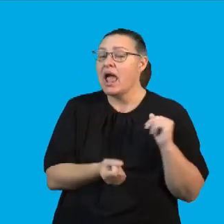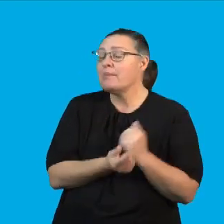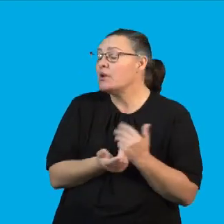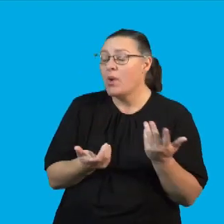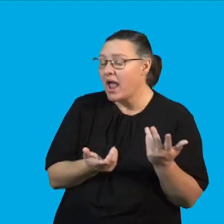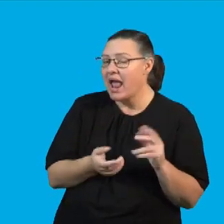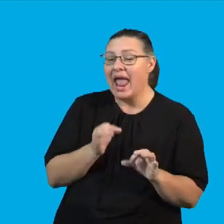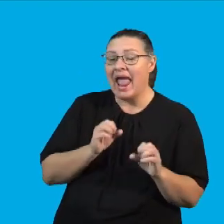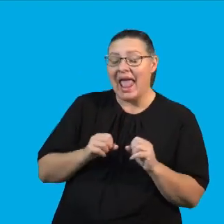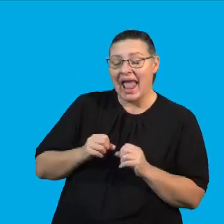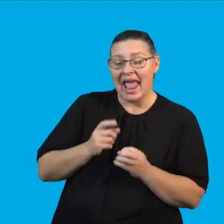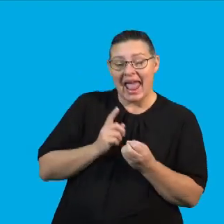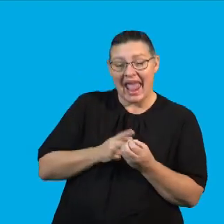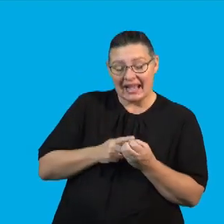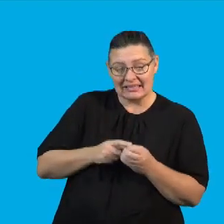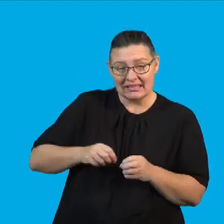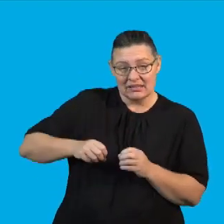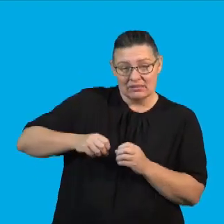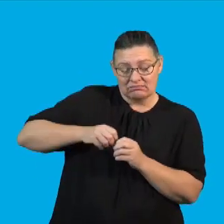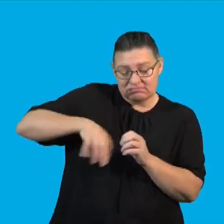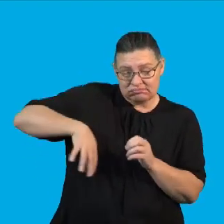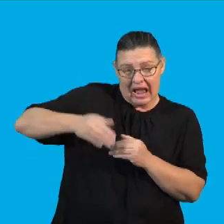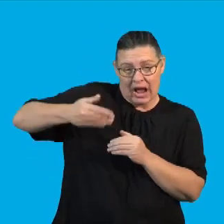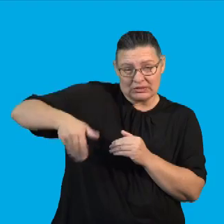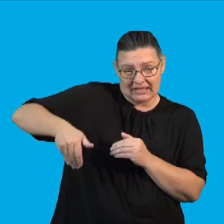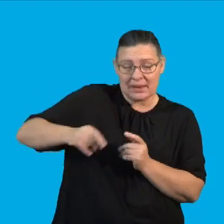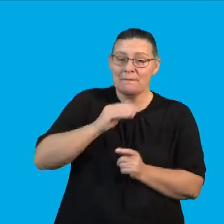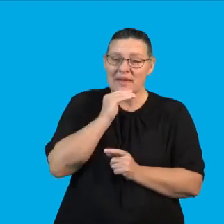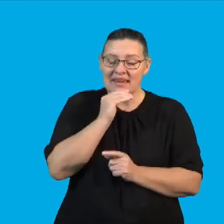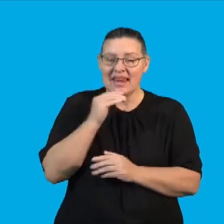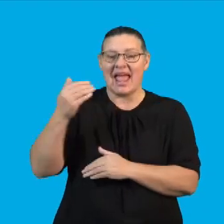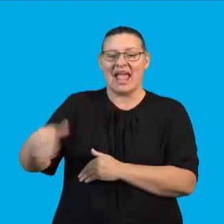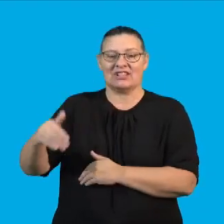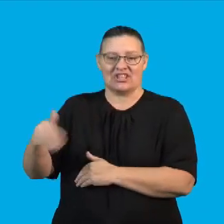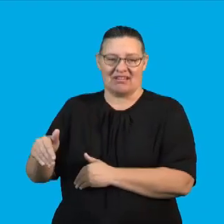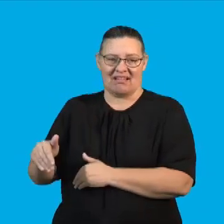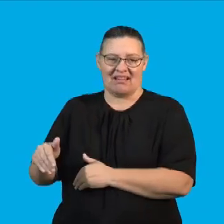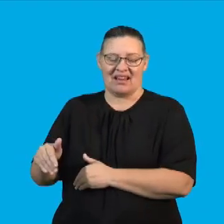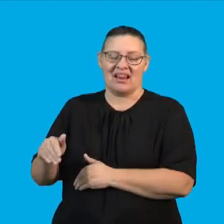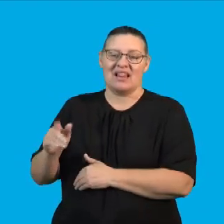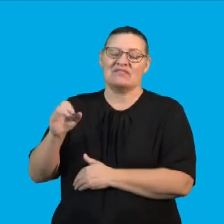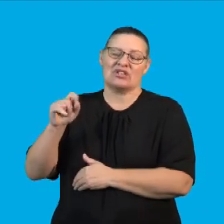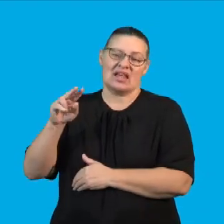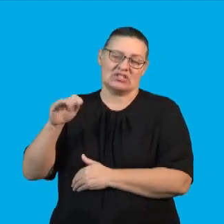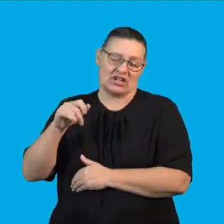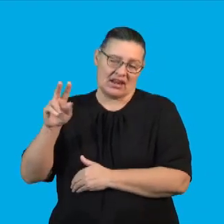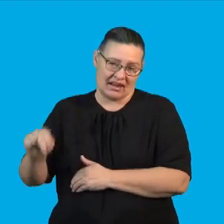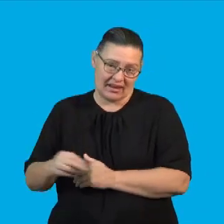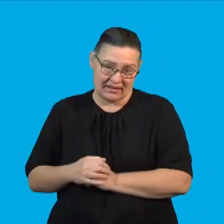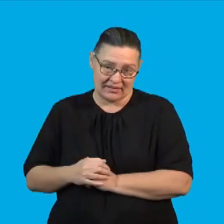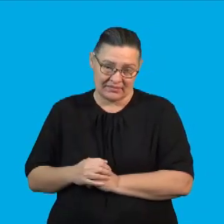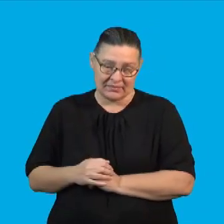that because you know that eggs are laid outside. Therefore, our answer for this question, the type